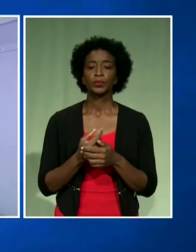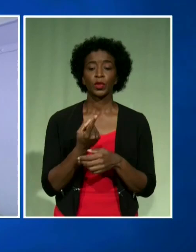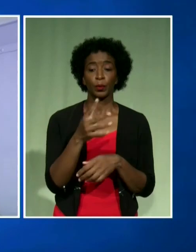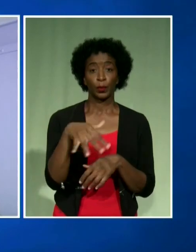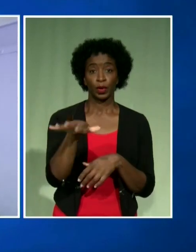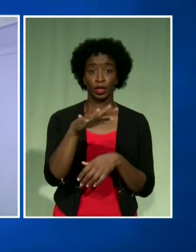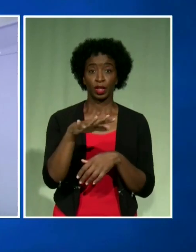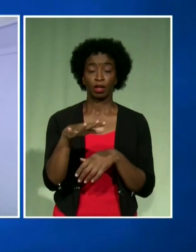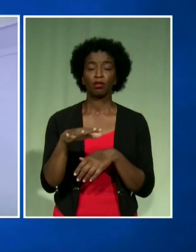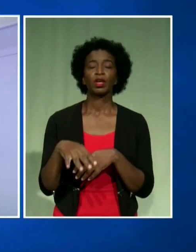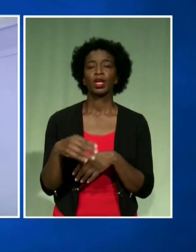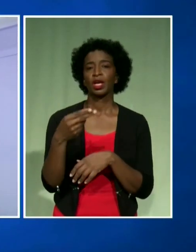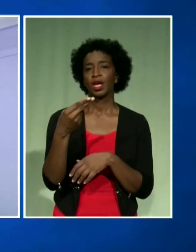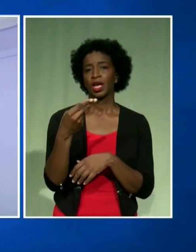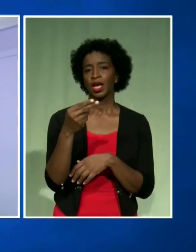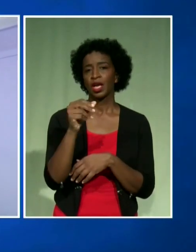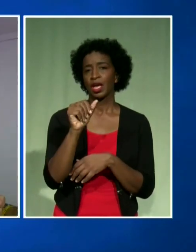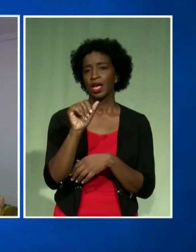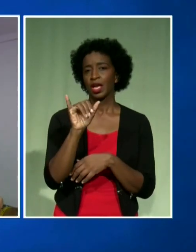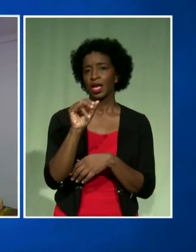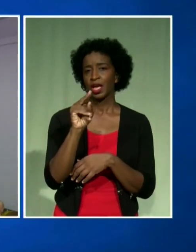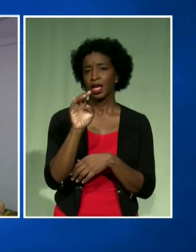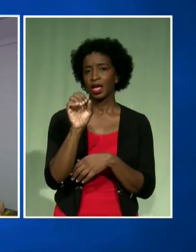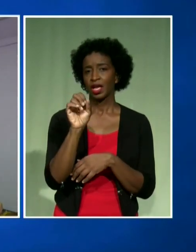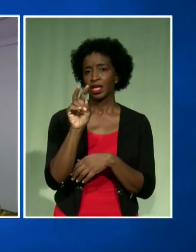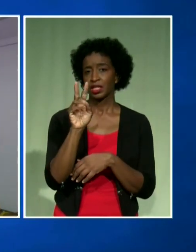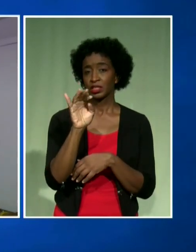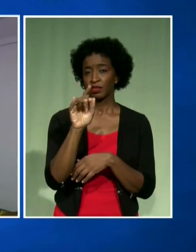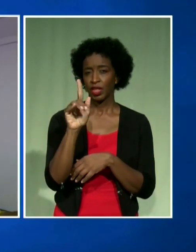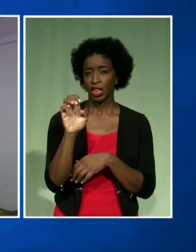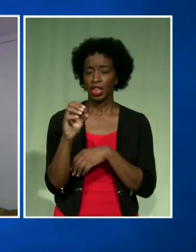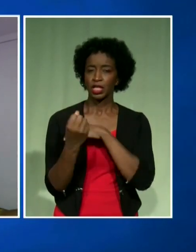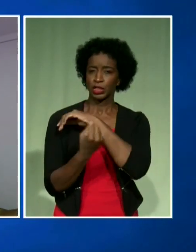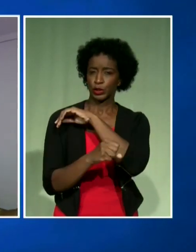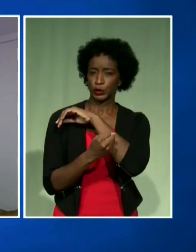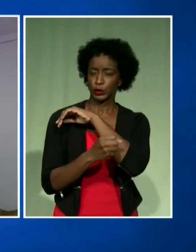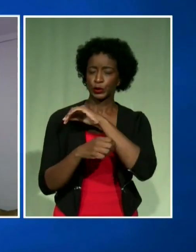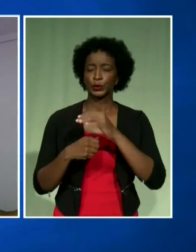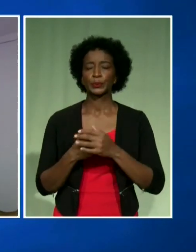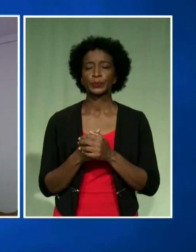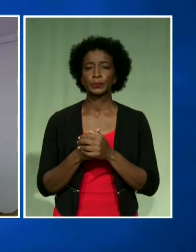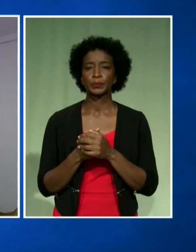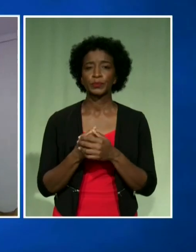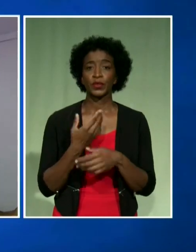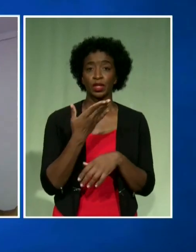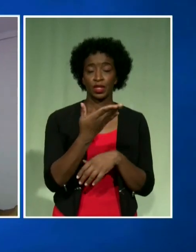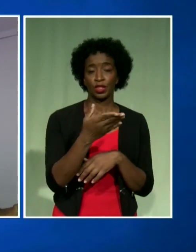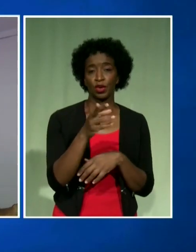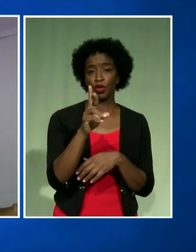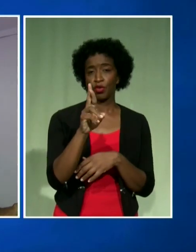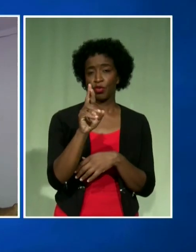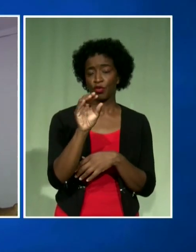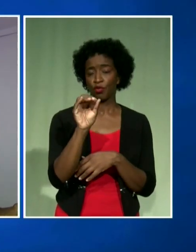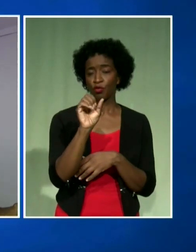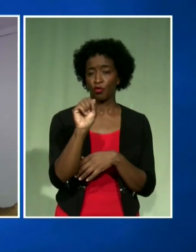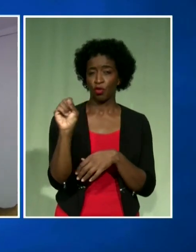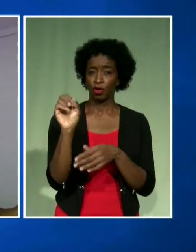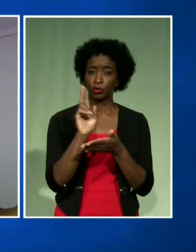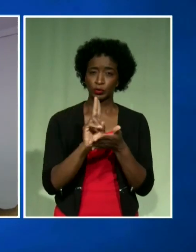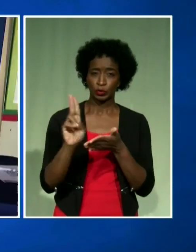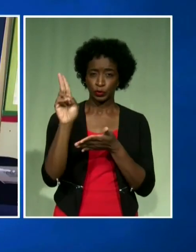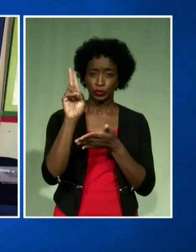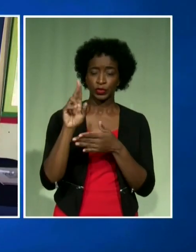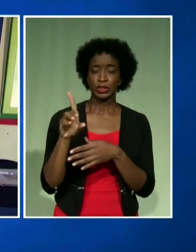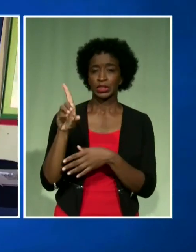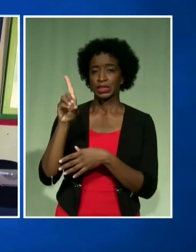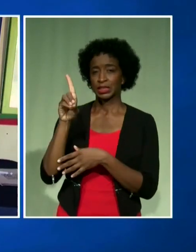in St. James. Campus Dean at the Ross University School of Medicine, Rhonda McIntyre, says the program was launched this month to ensure